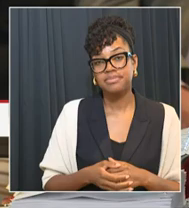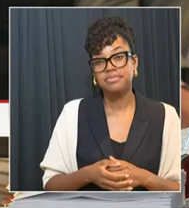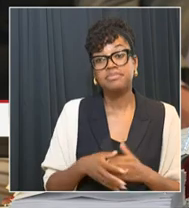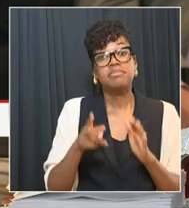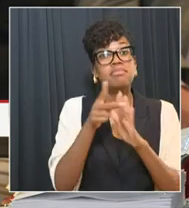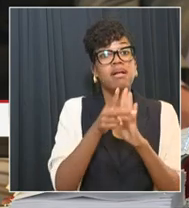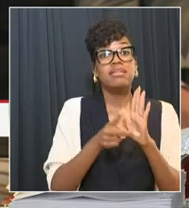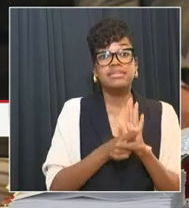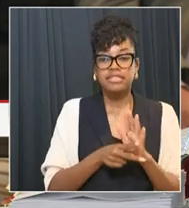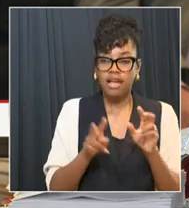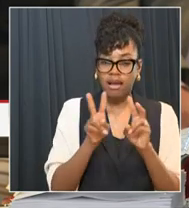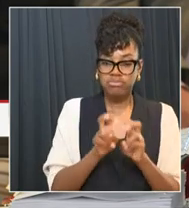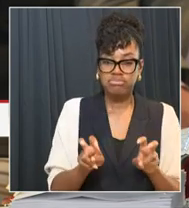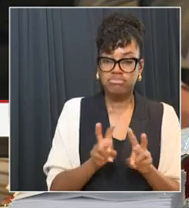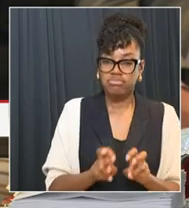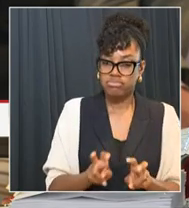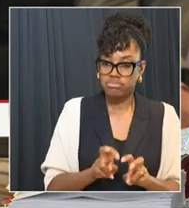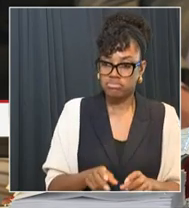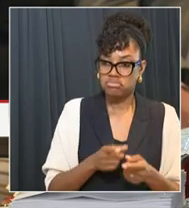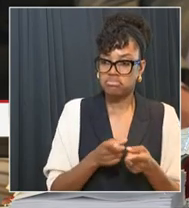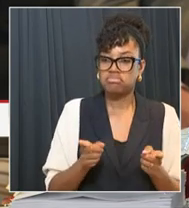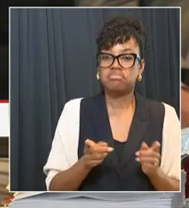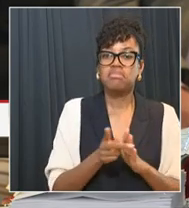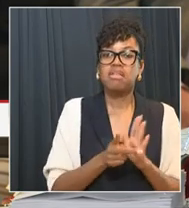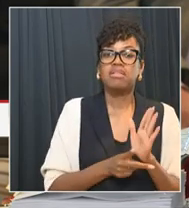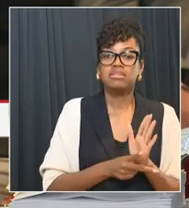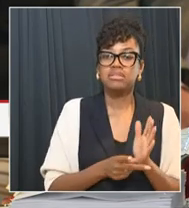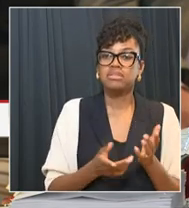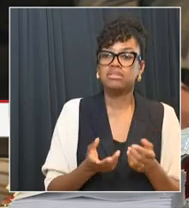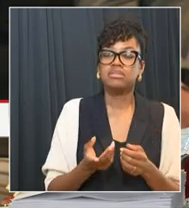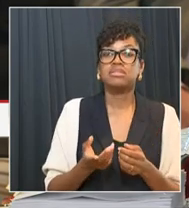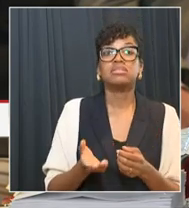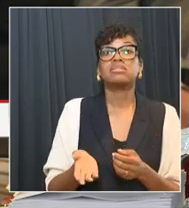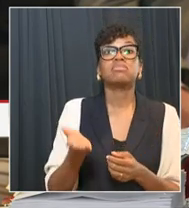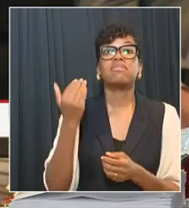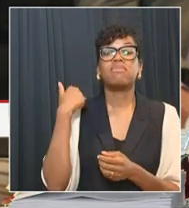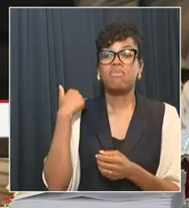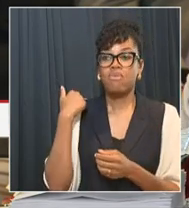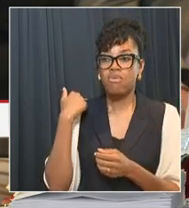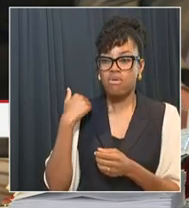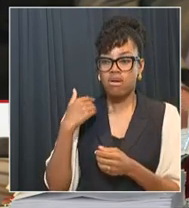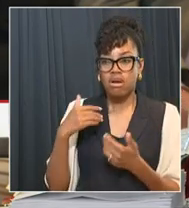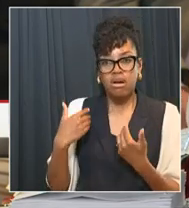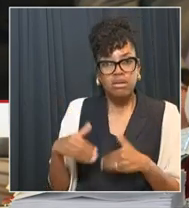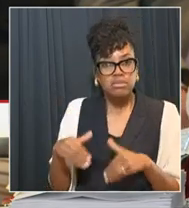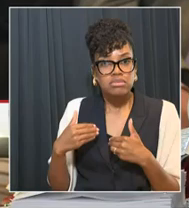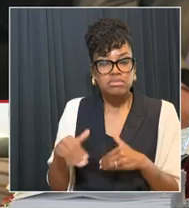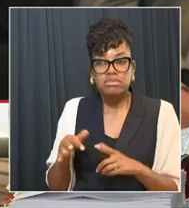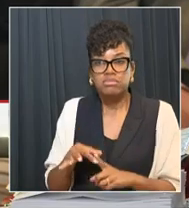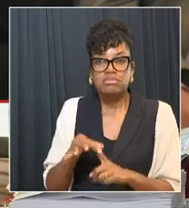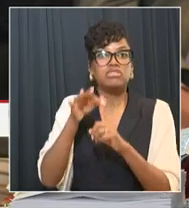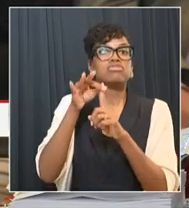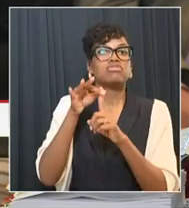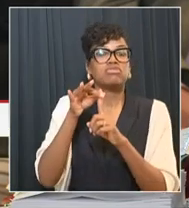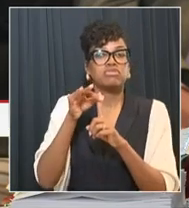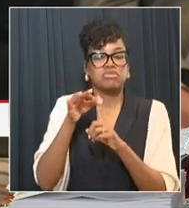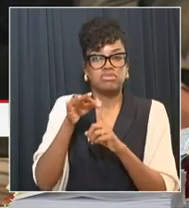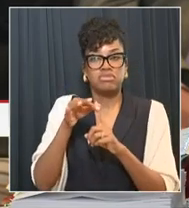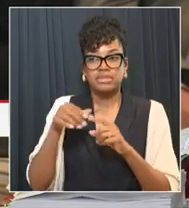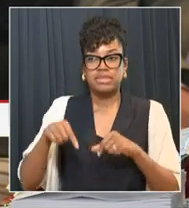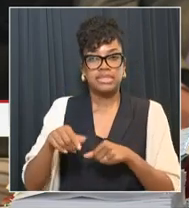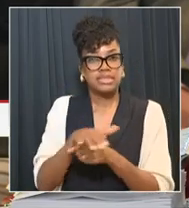policies that we're outliers in. We're outliers in the region, and in some cases,